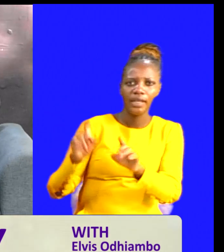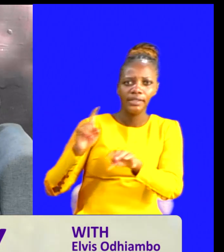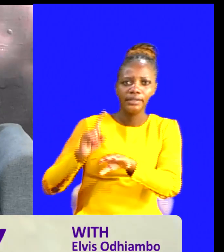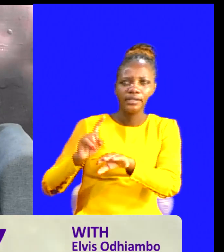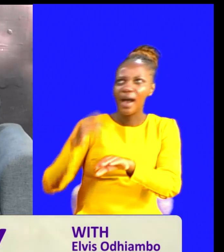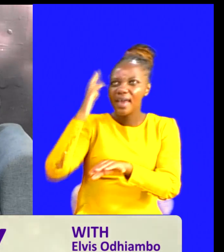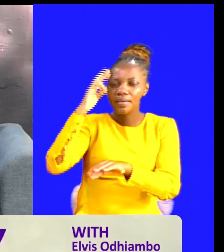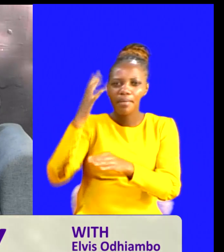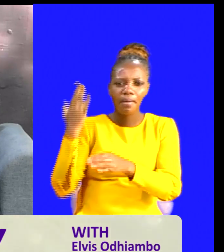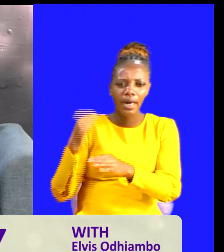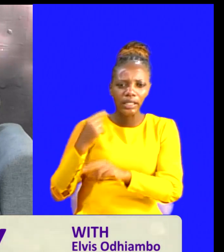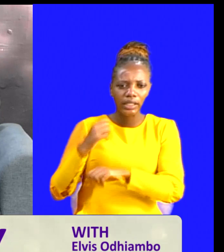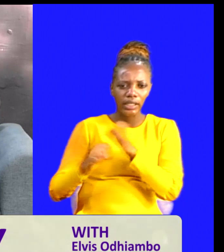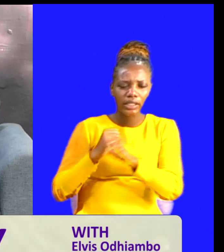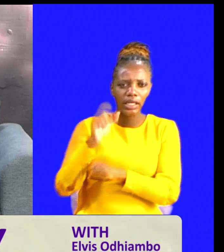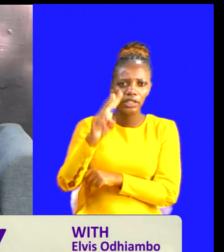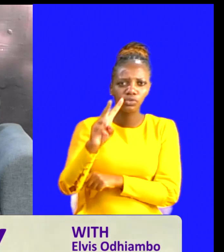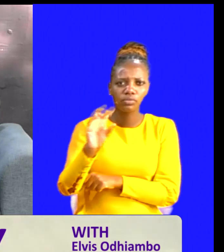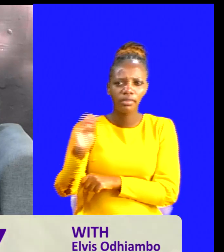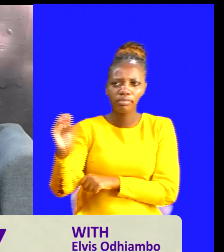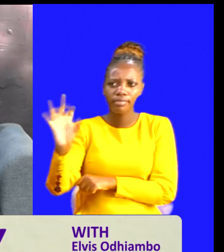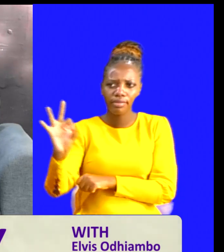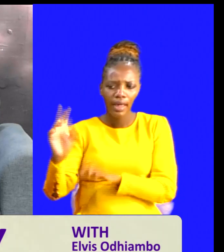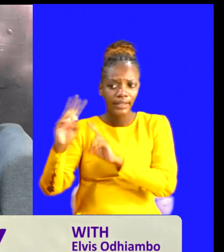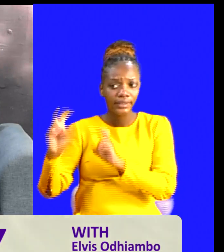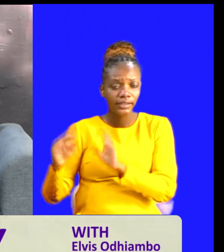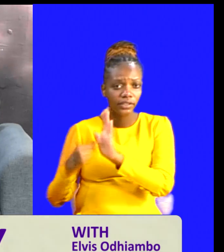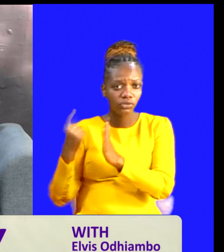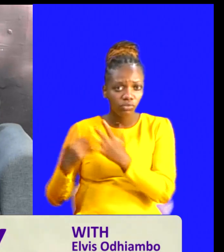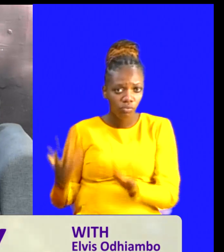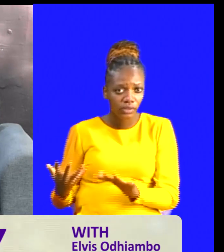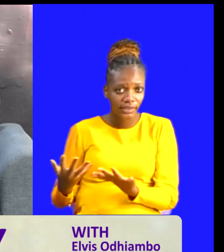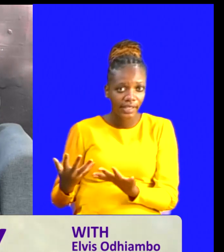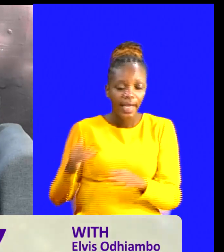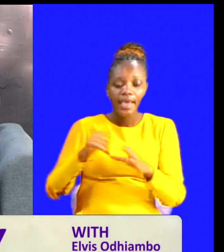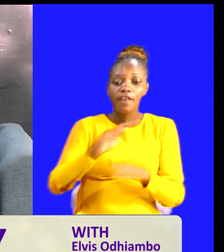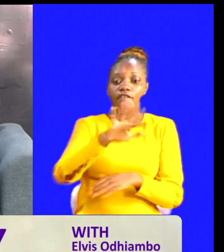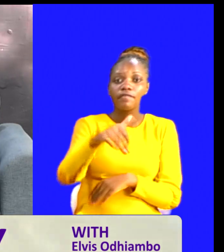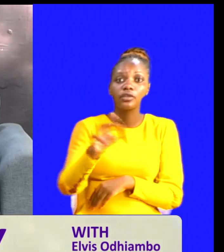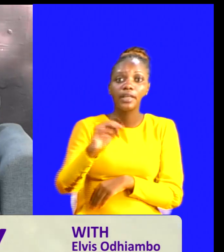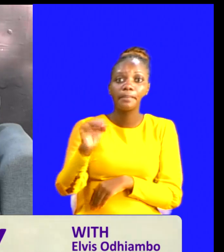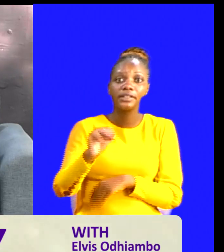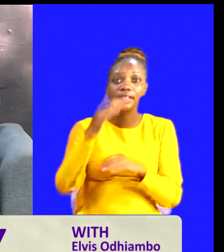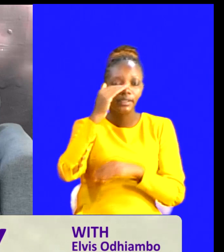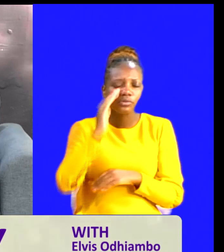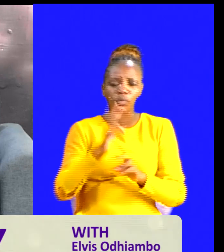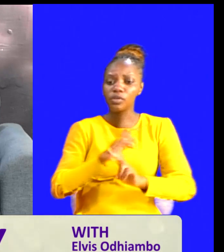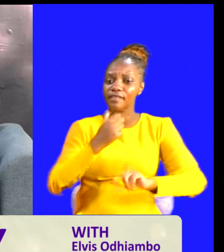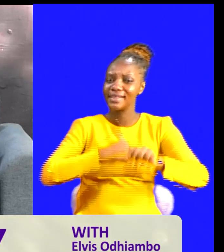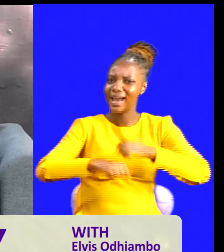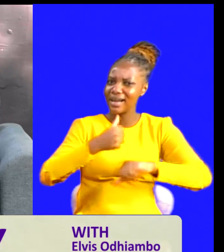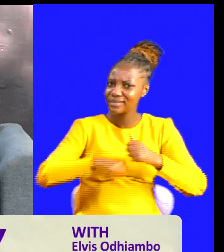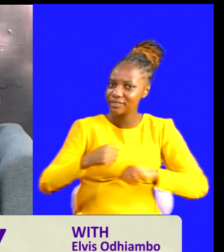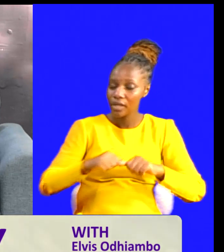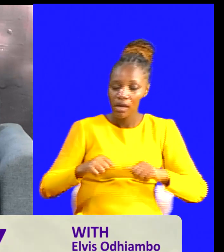back in 2003, when you look at research, how it says, in the 5,000 meters, Kipchoge was very active. No one could